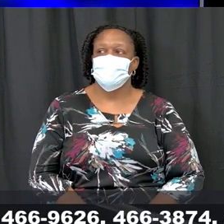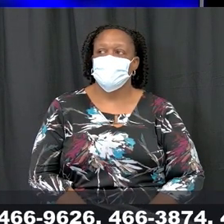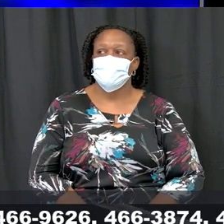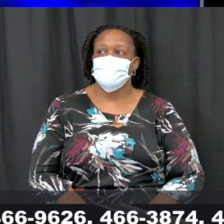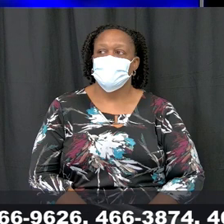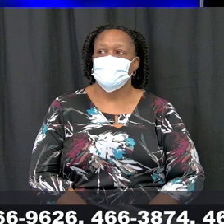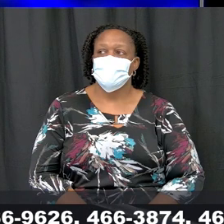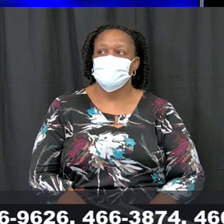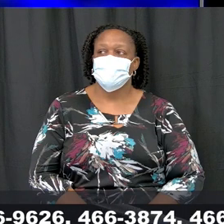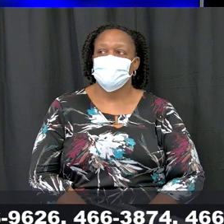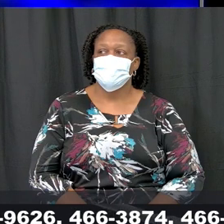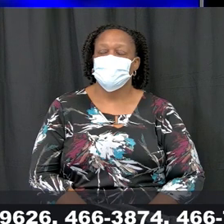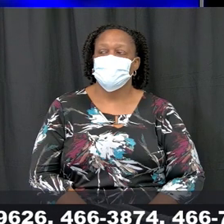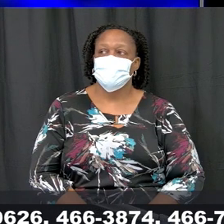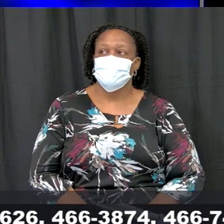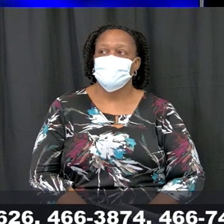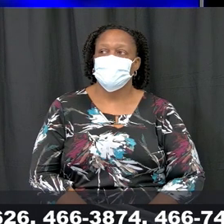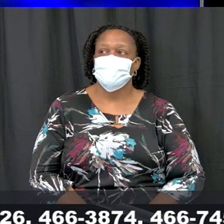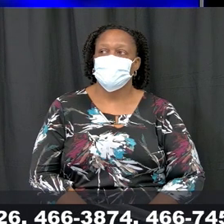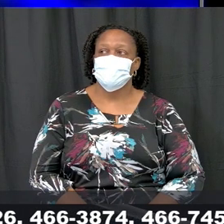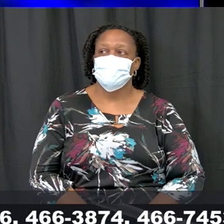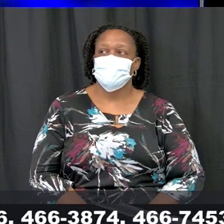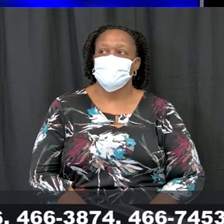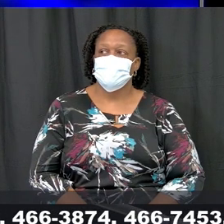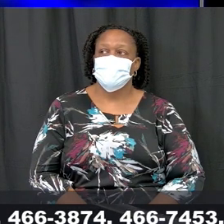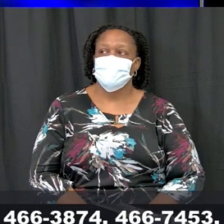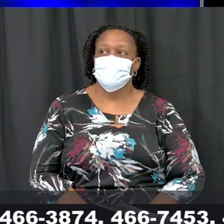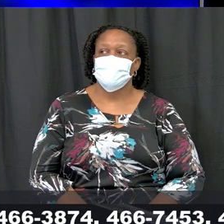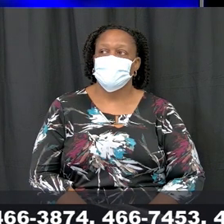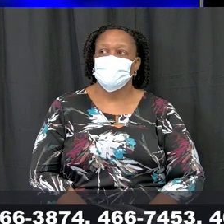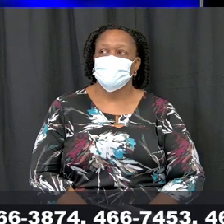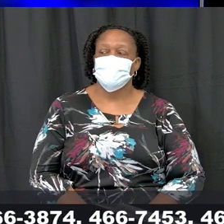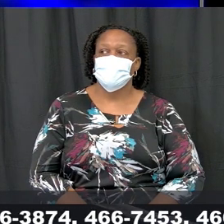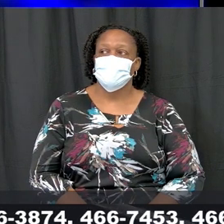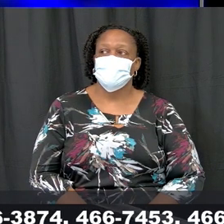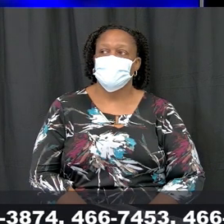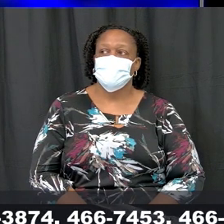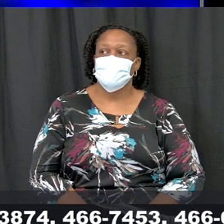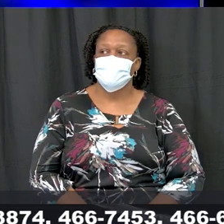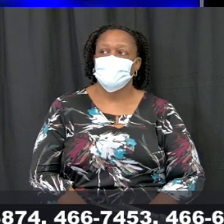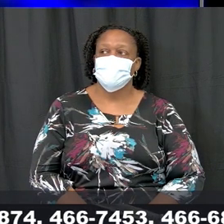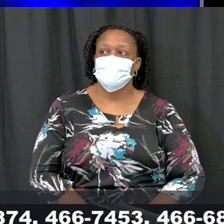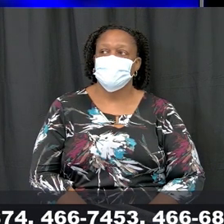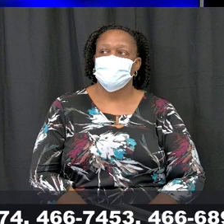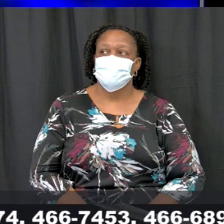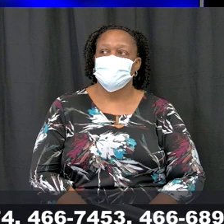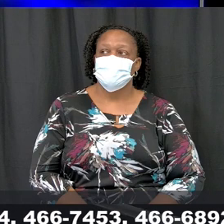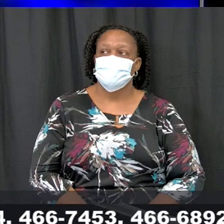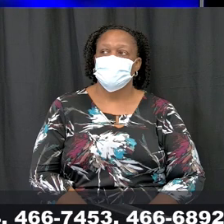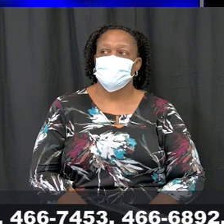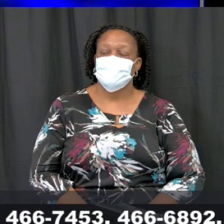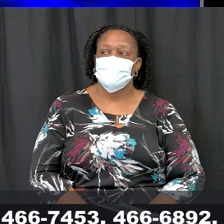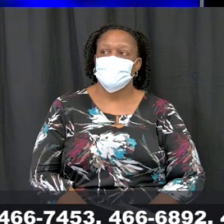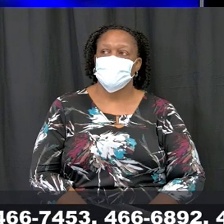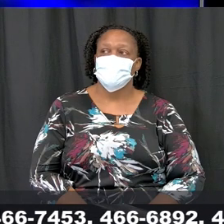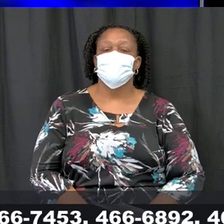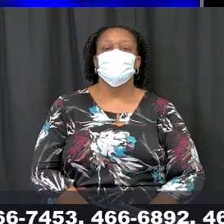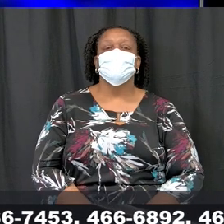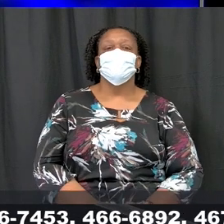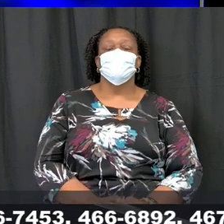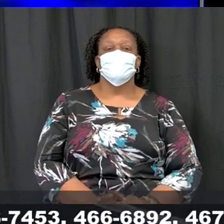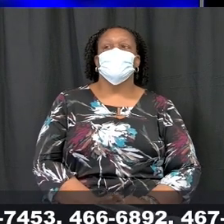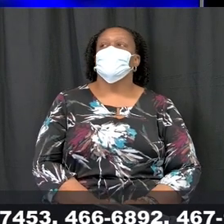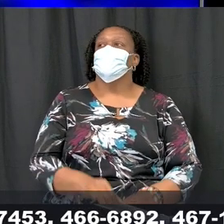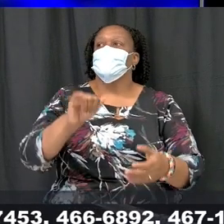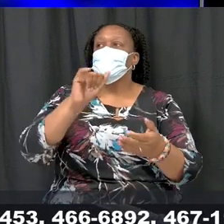given a letter to verify that they have been duly placed in quarantine, or I guess isolation as the case might be. Right.